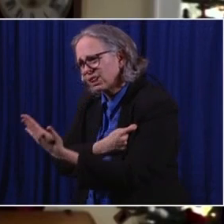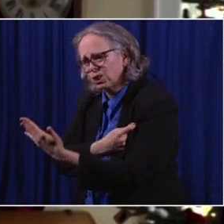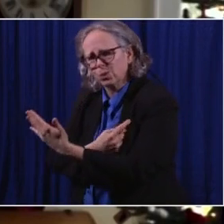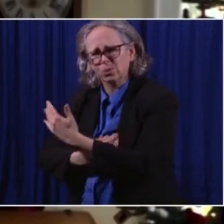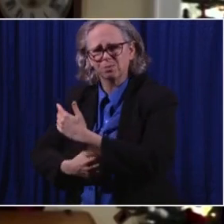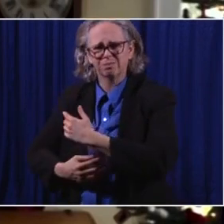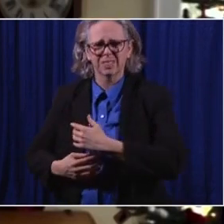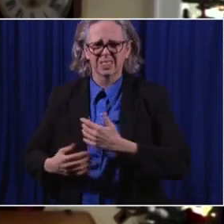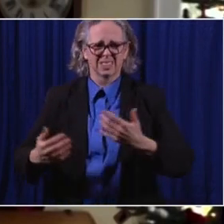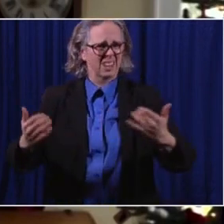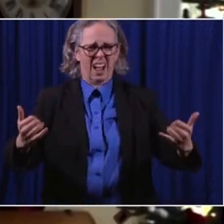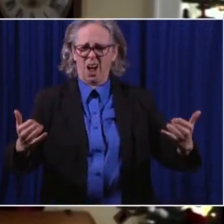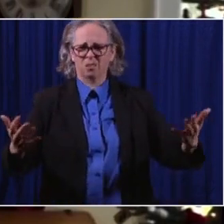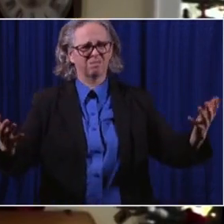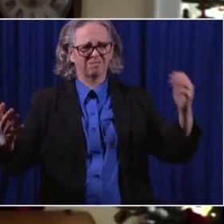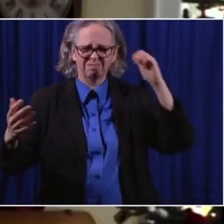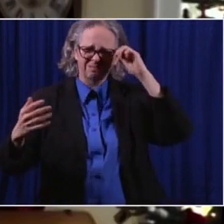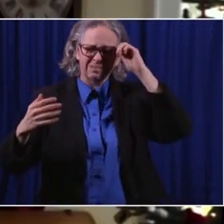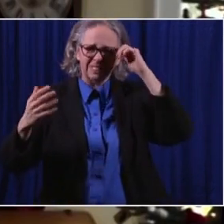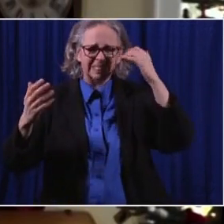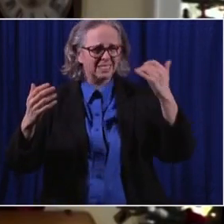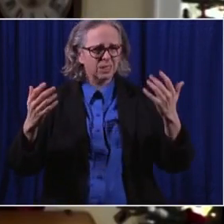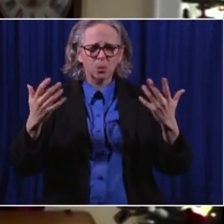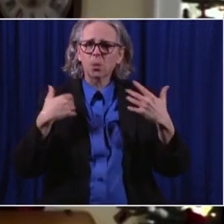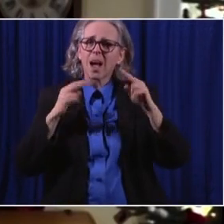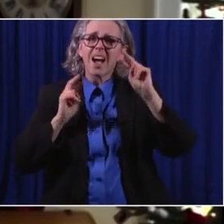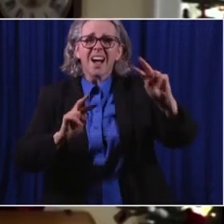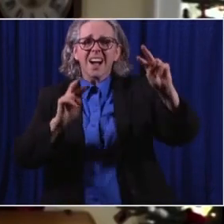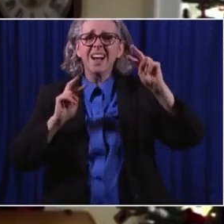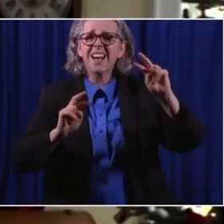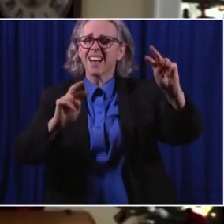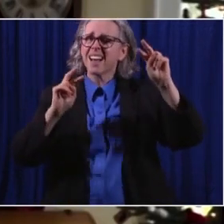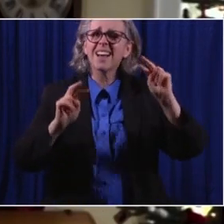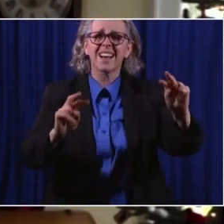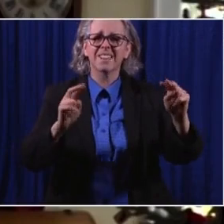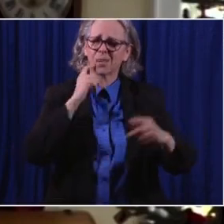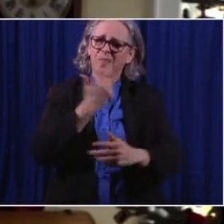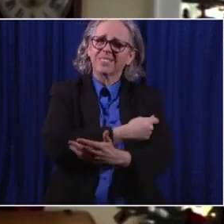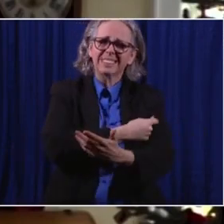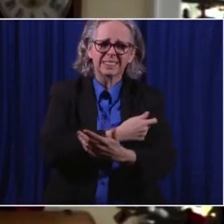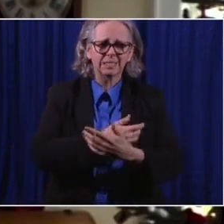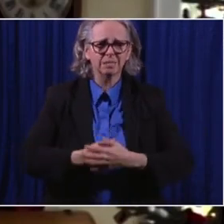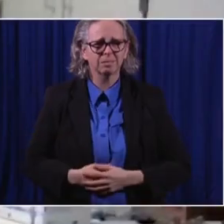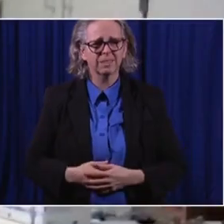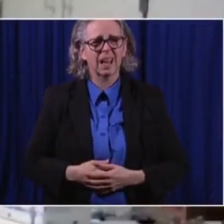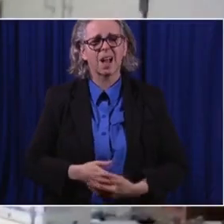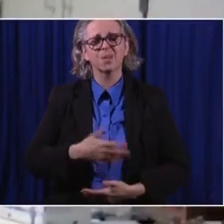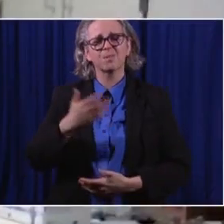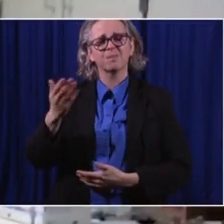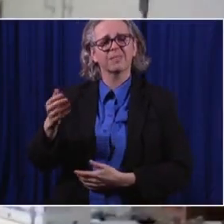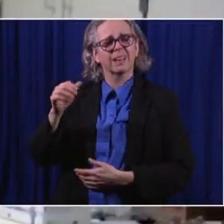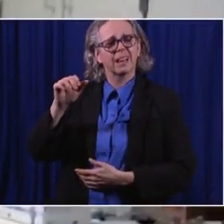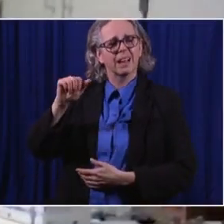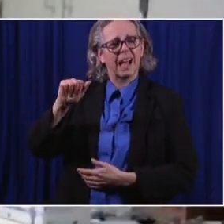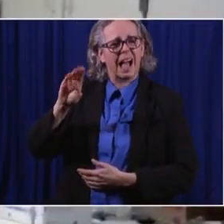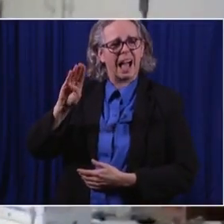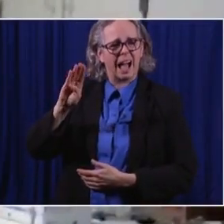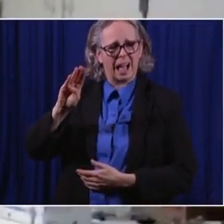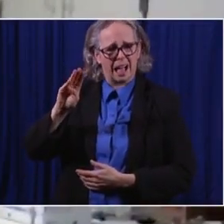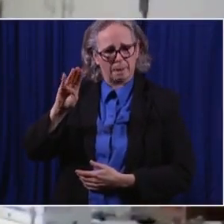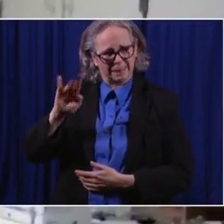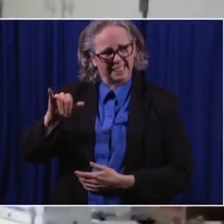for. Let me introduce Abby Hunter, who's going to administer your vaccine. Abby, how are you today? Doing